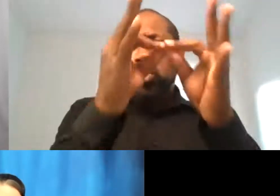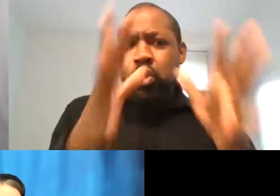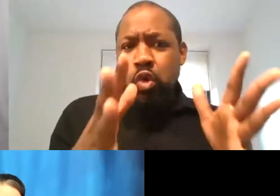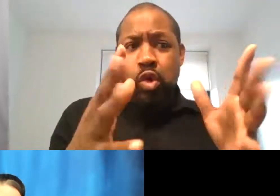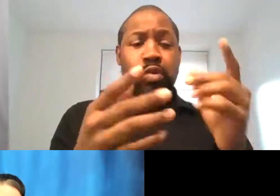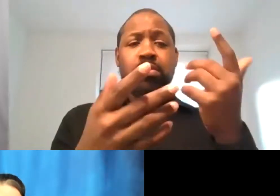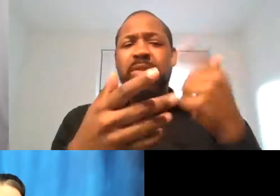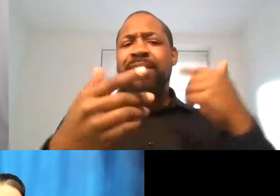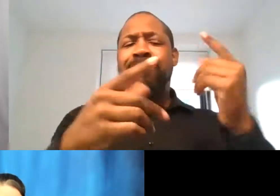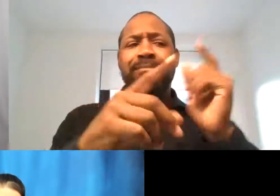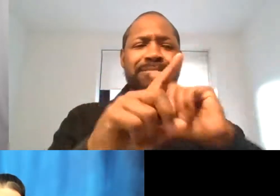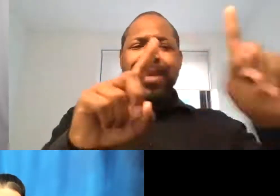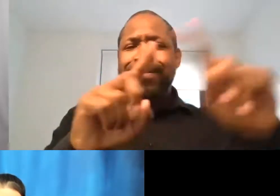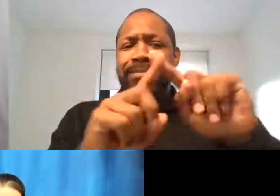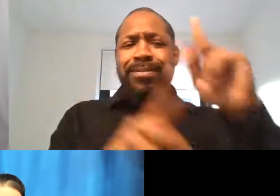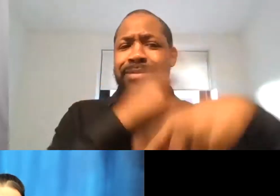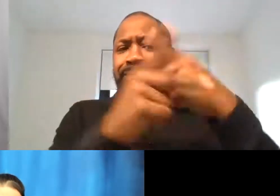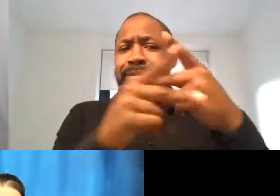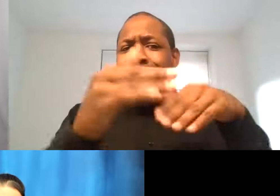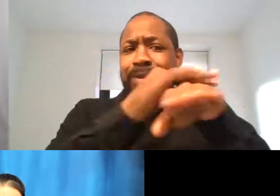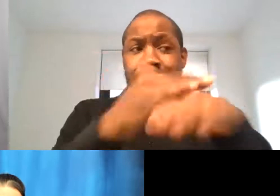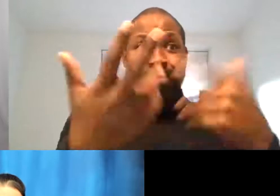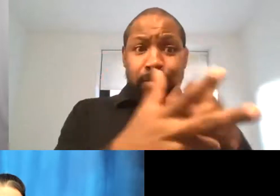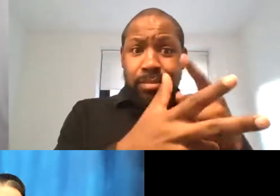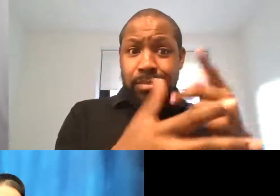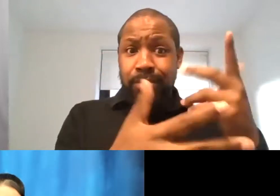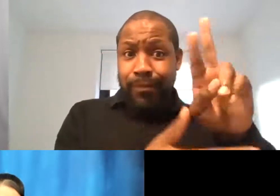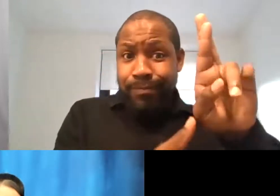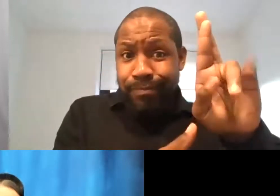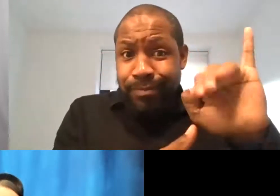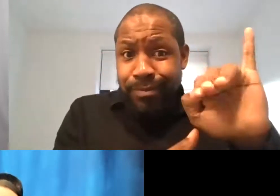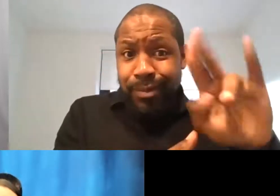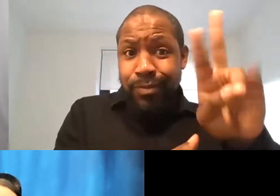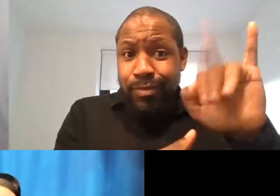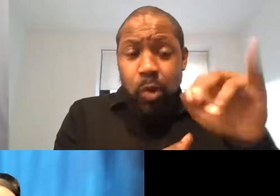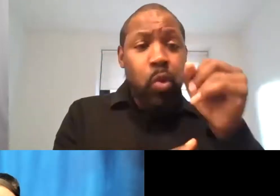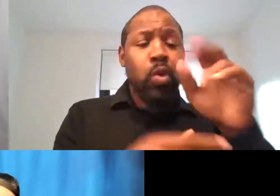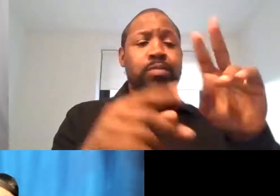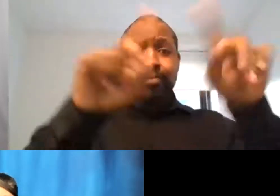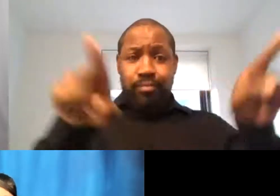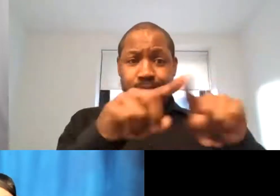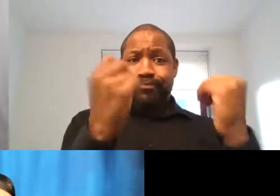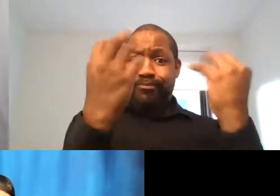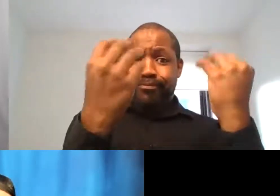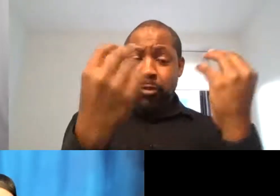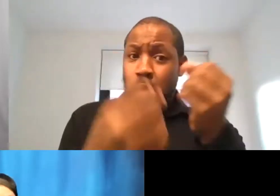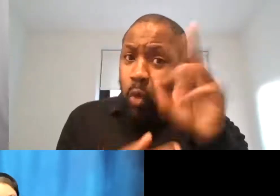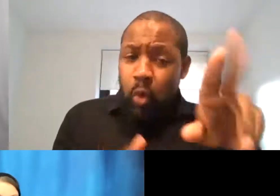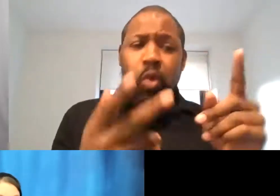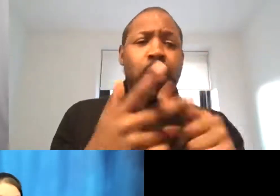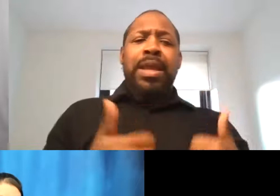working on providing interpreters at different sites, whether it would be